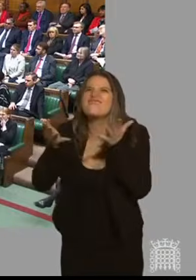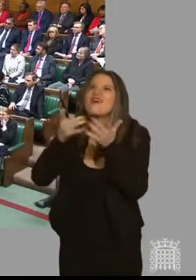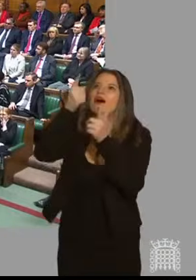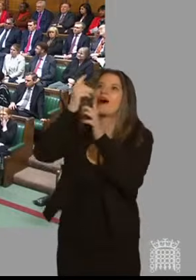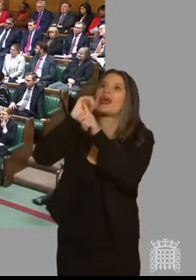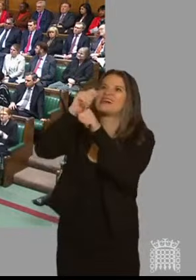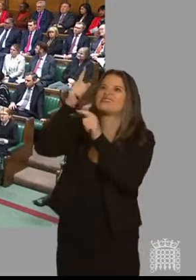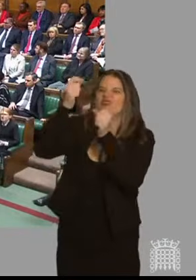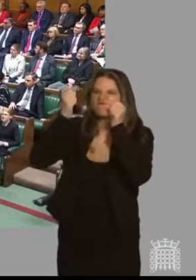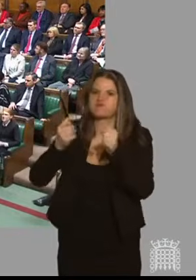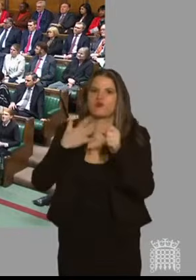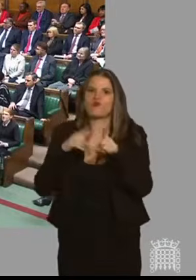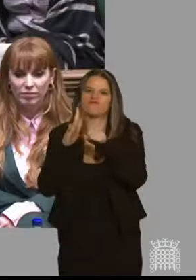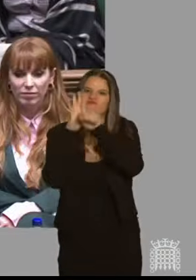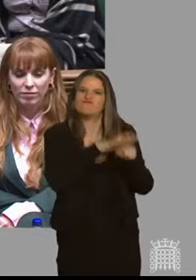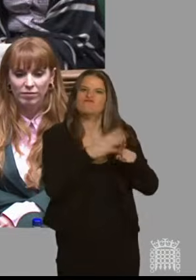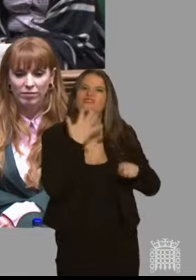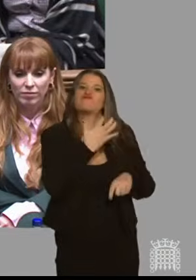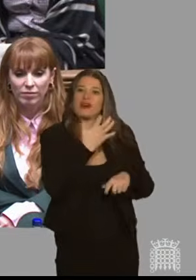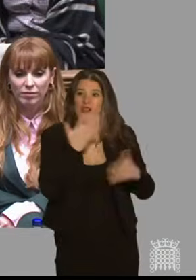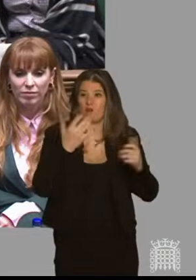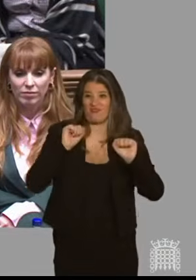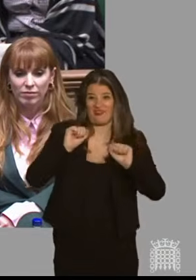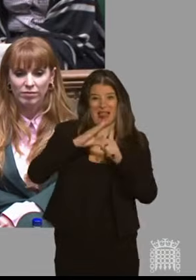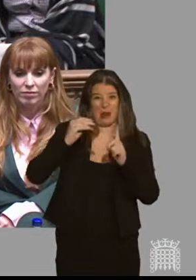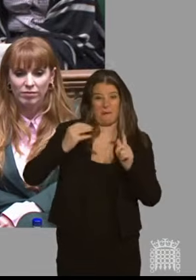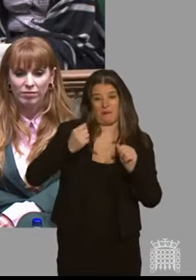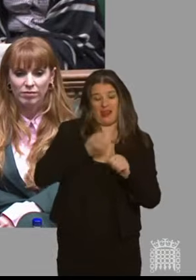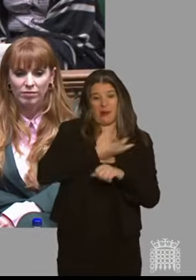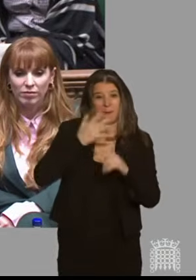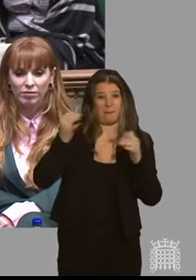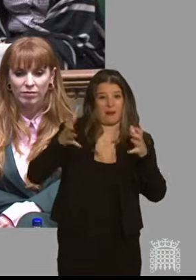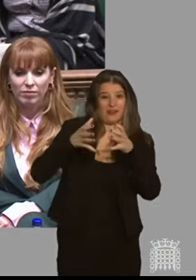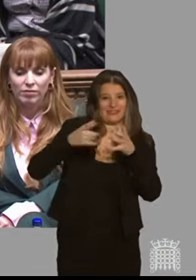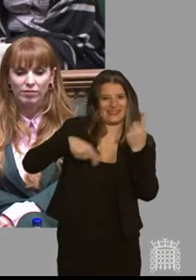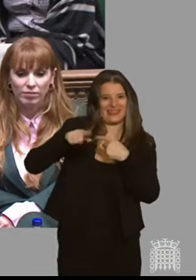Mr. Speaker, the problem is he's describing a Labour Party that no longer exists.